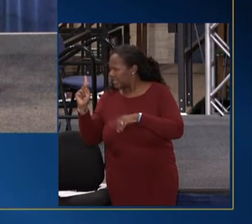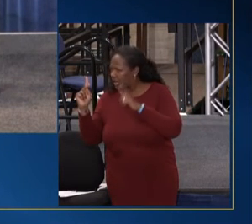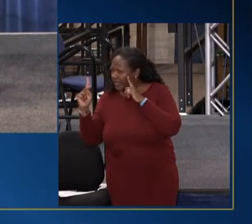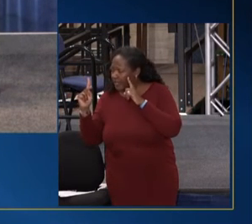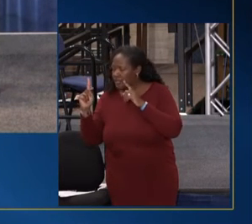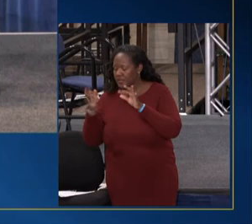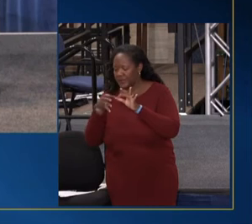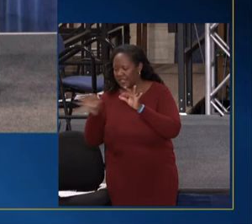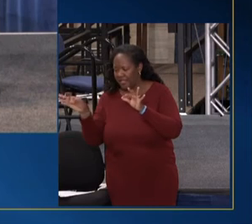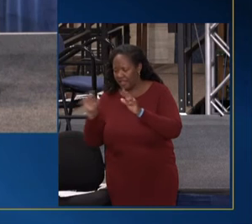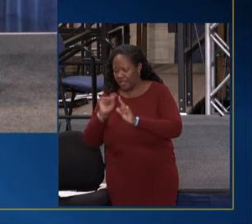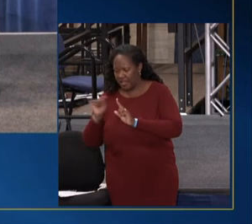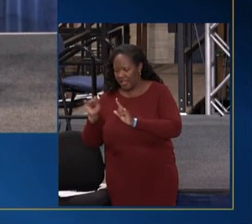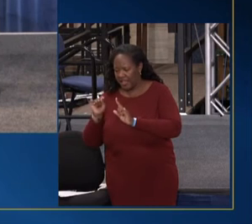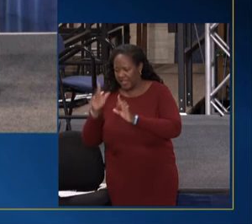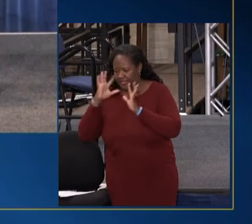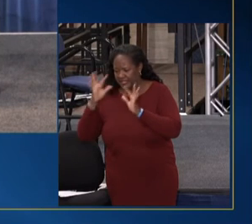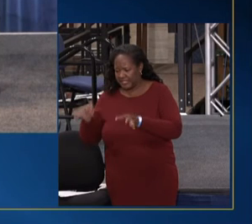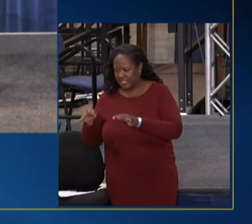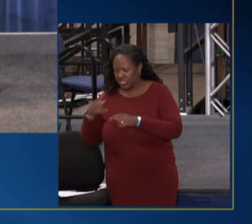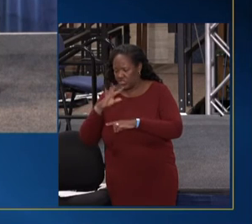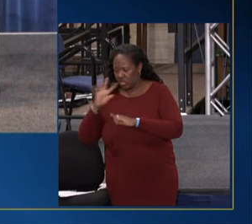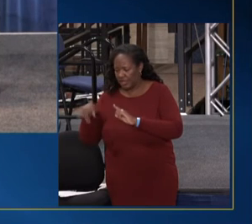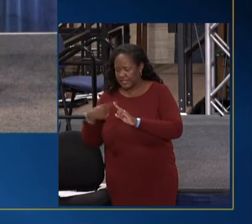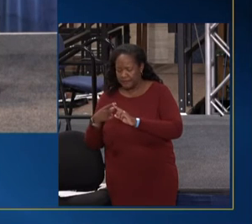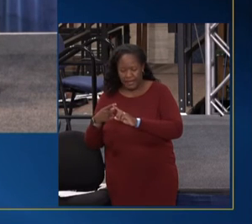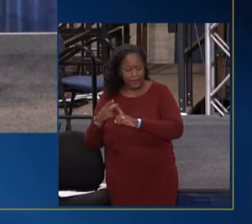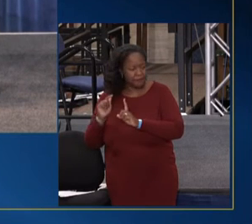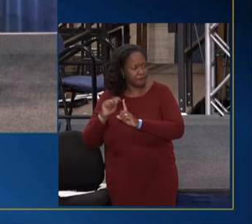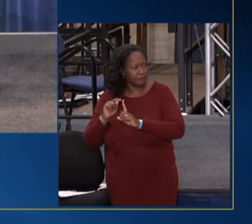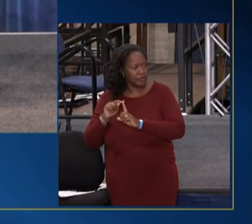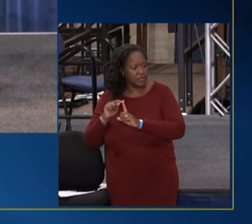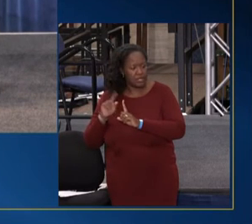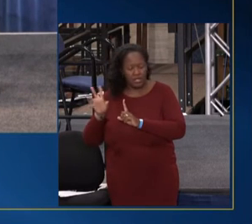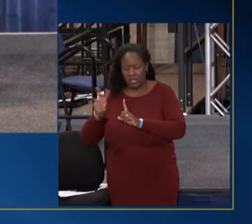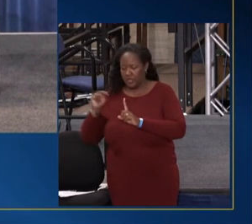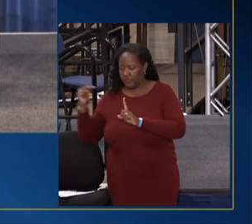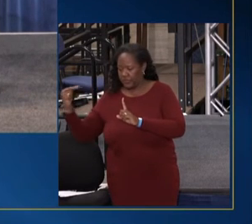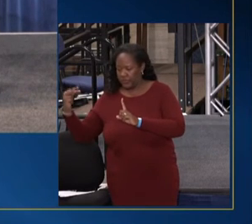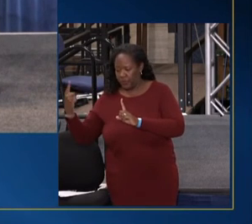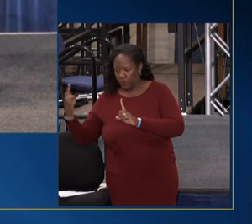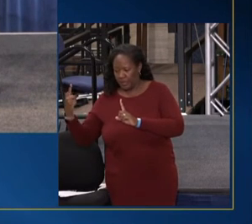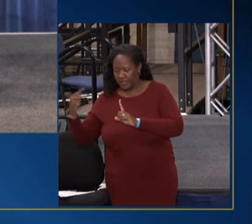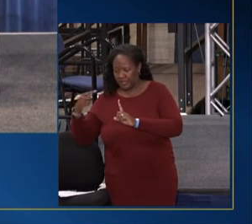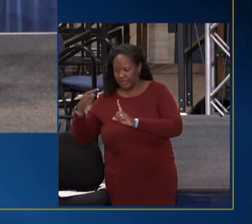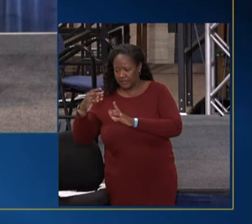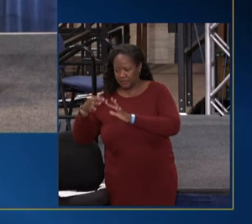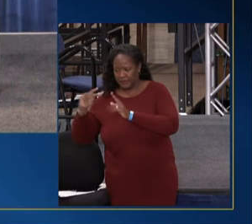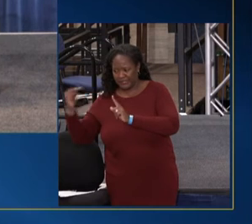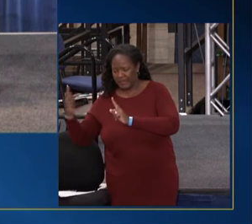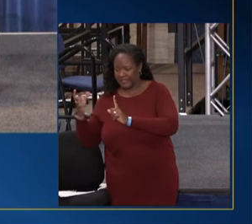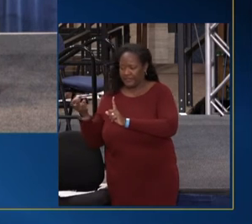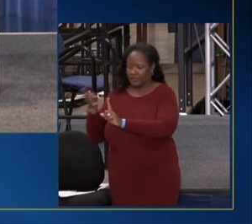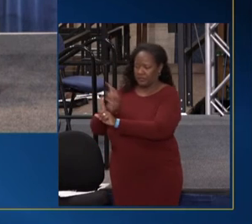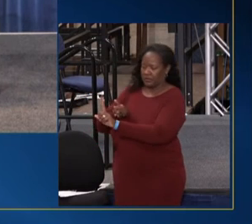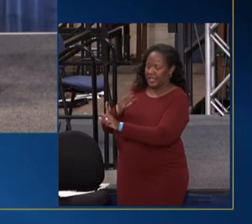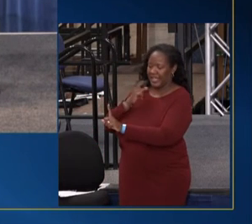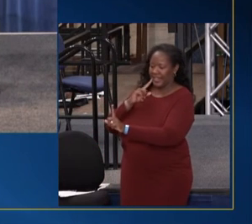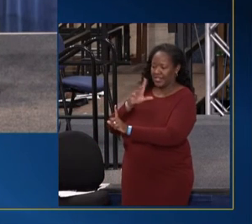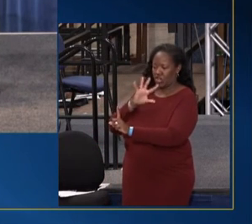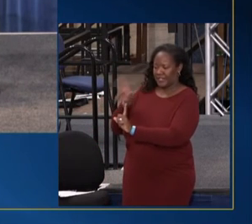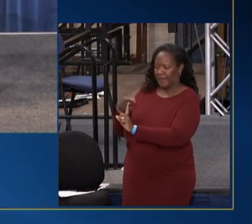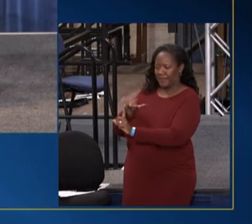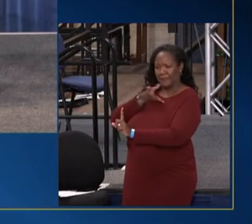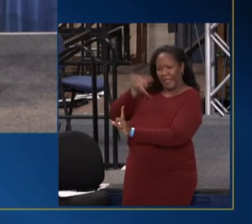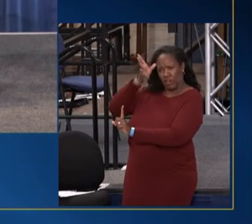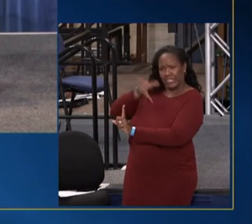There was a line in the Arkansas decision that talked about the vitriol on the one side and the animus. And on the other side, it talked about parents,